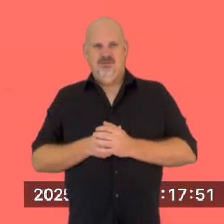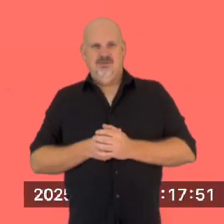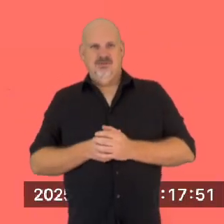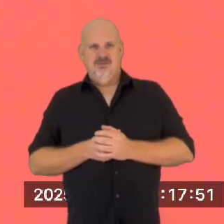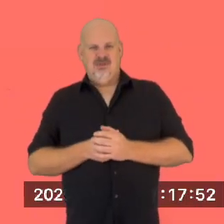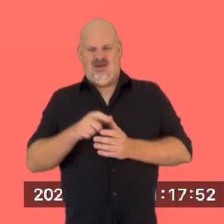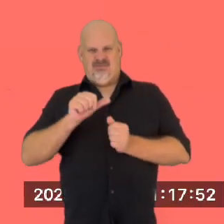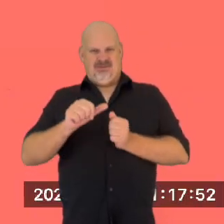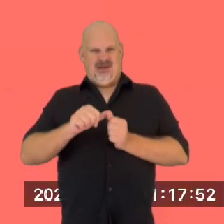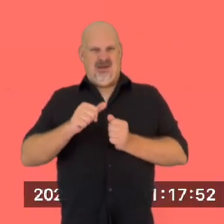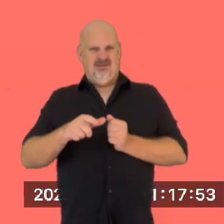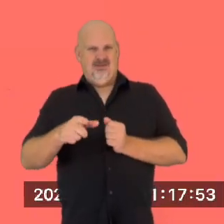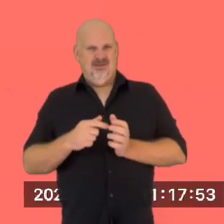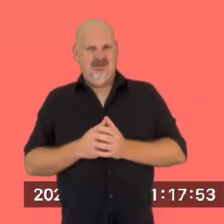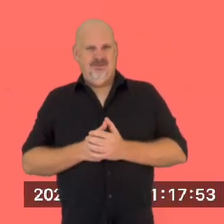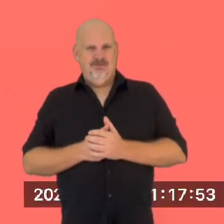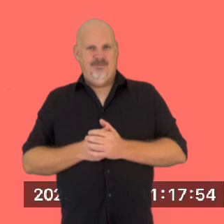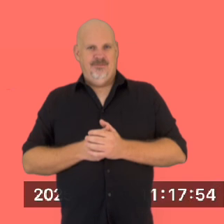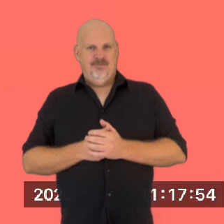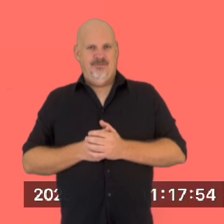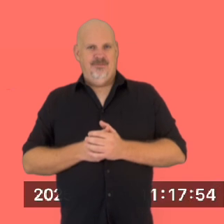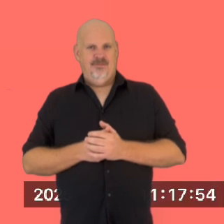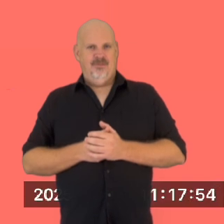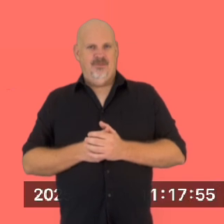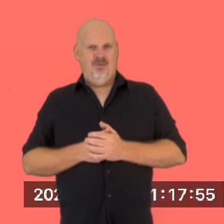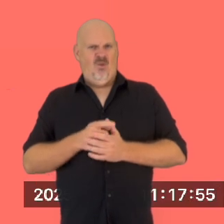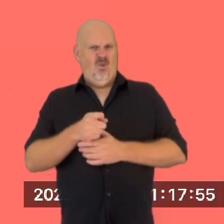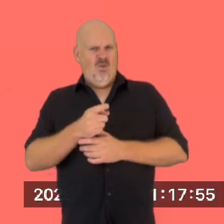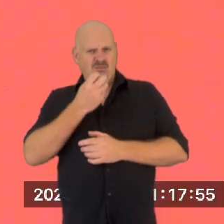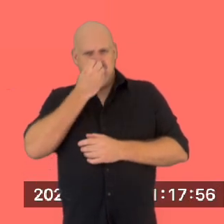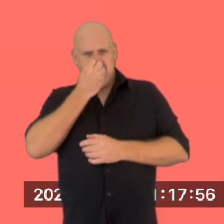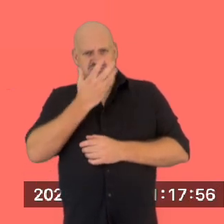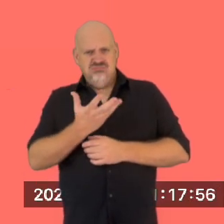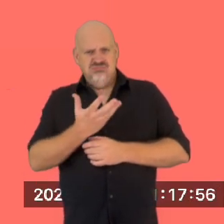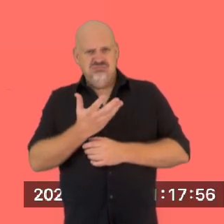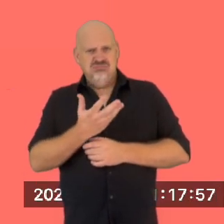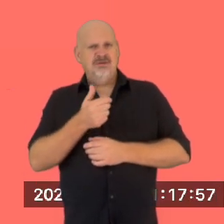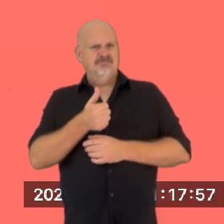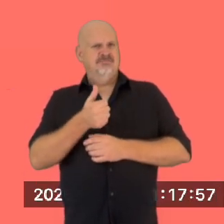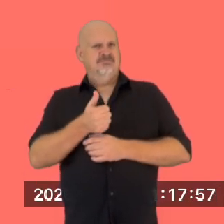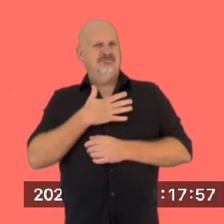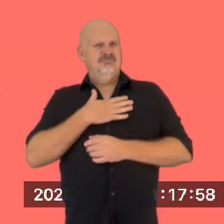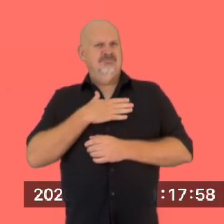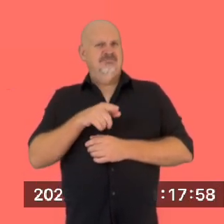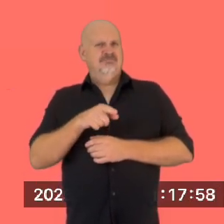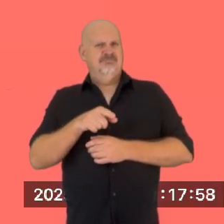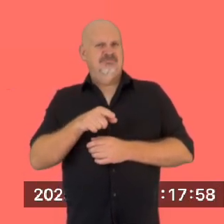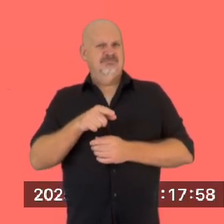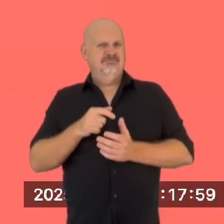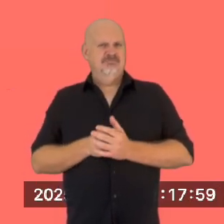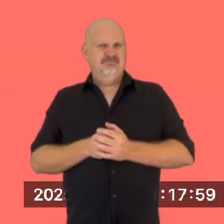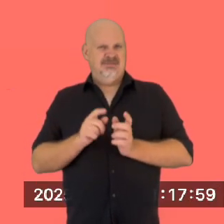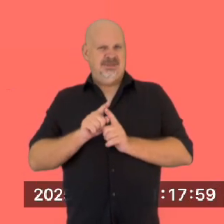got. That's a bit better. This one working now. There we go. Look at that, gorgeous.